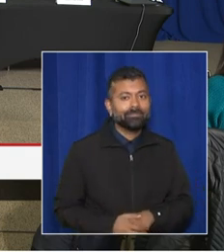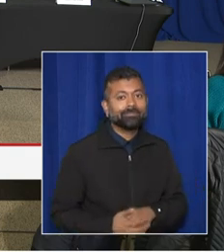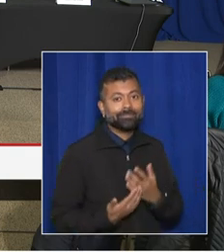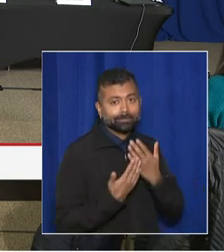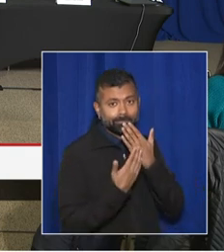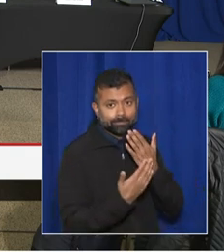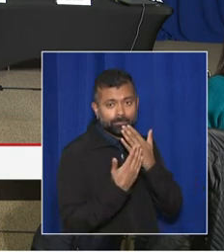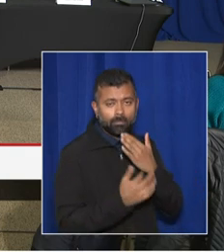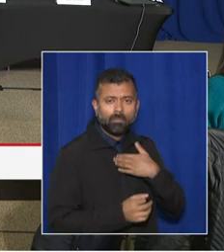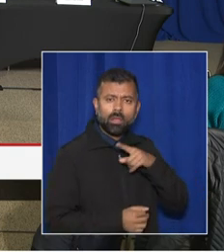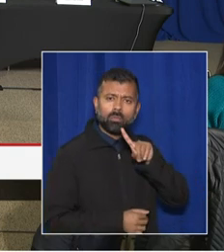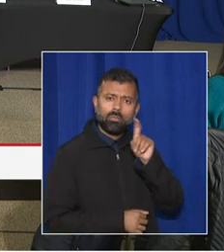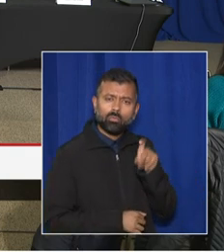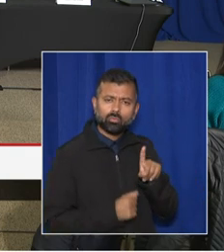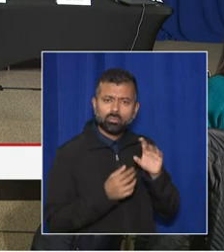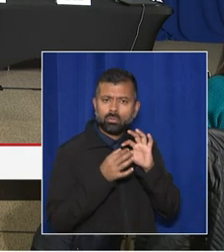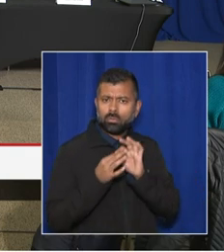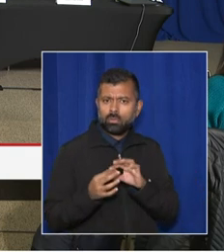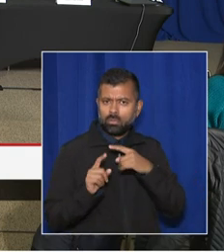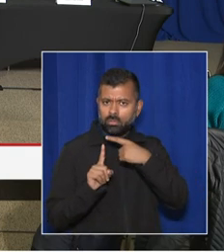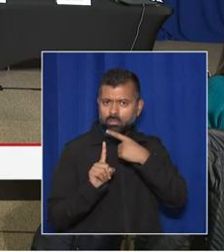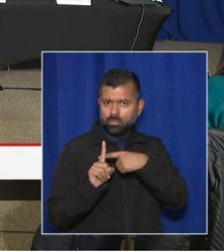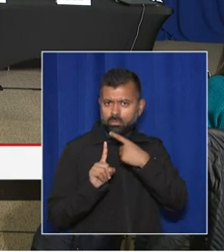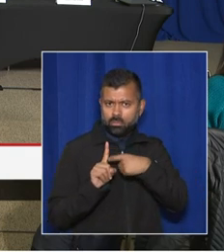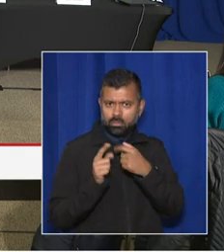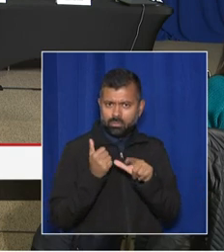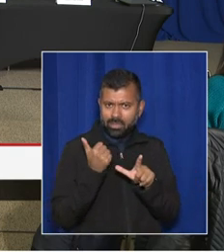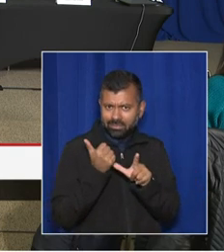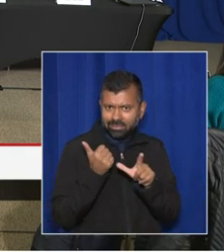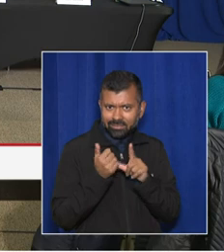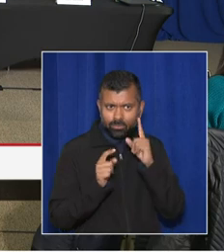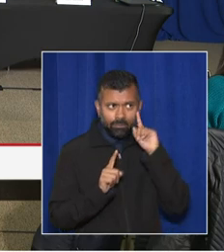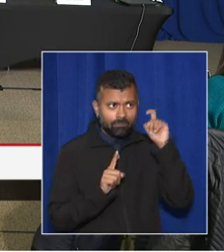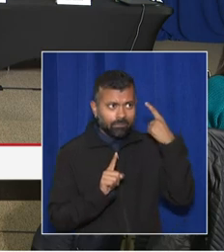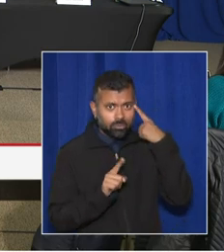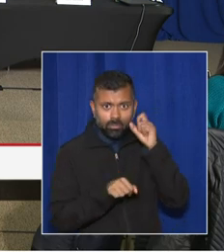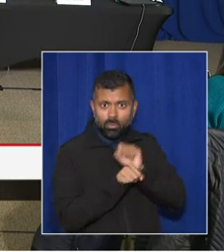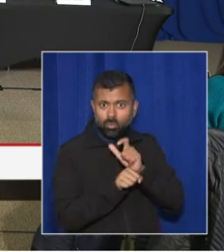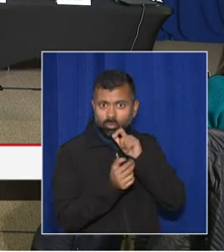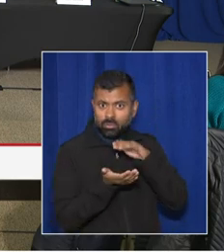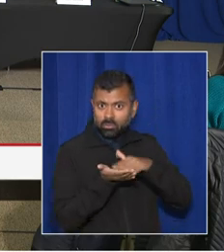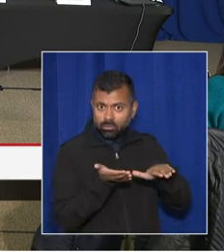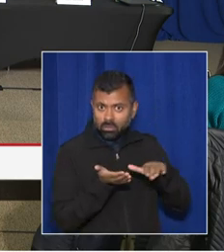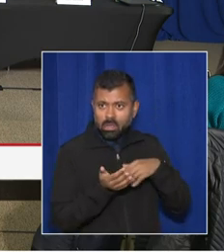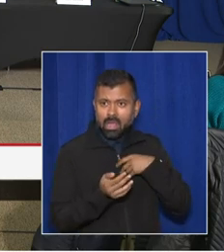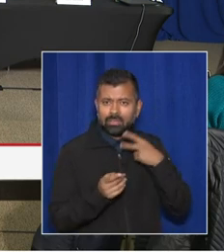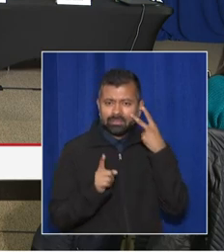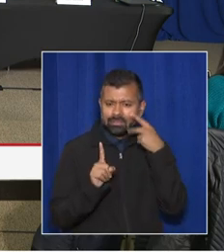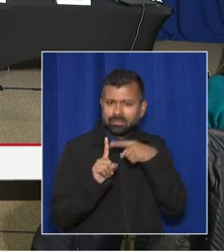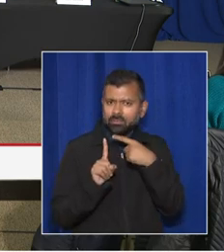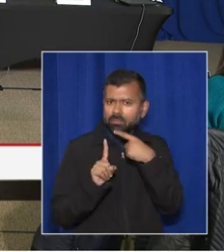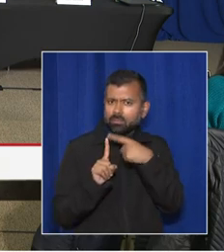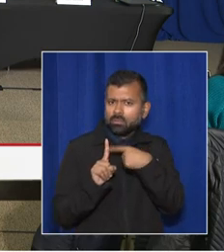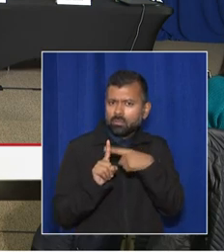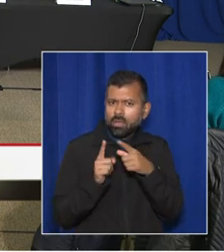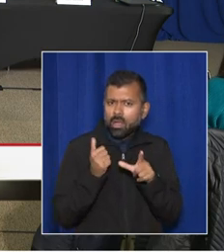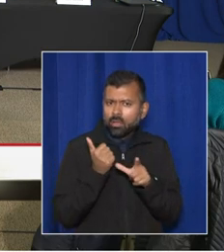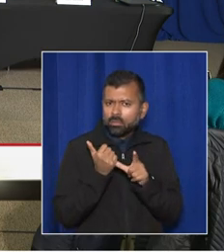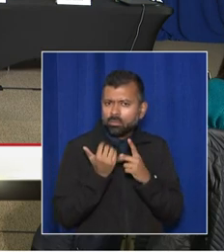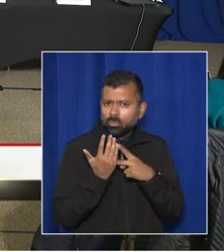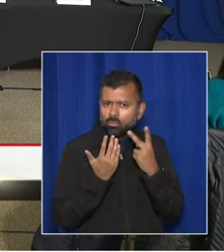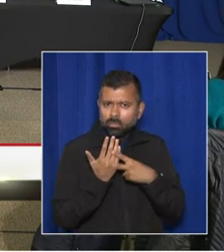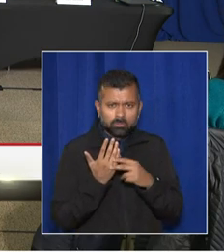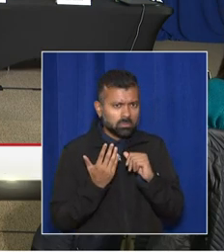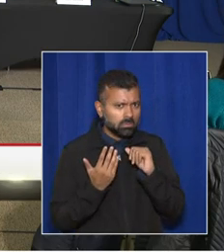terminated. Going online, I see that the Emergency Rental Assistance Program is no longer taking applications, I'm assuming due to